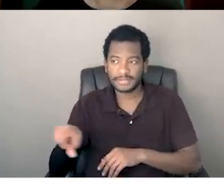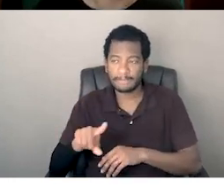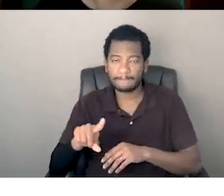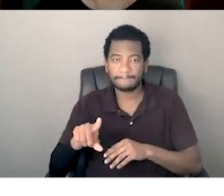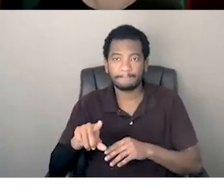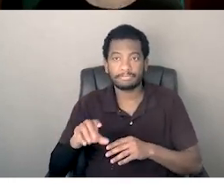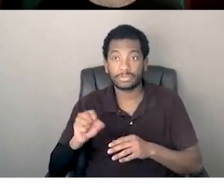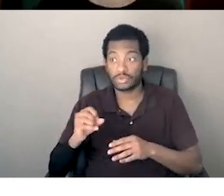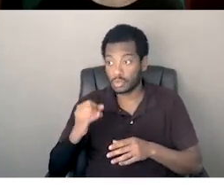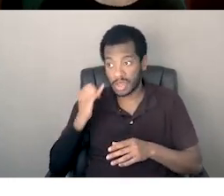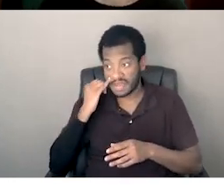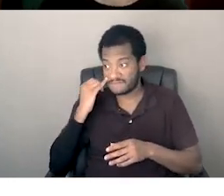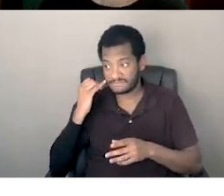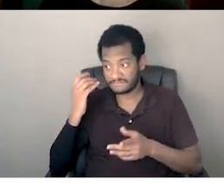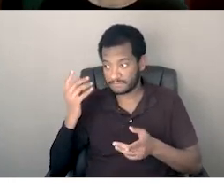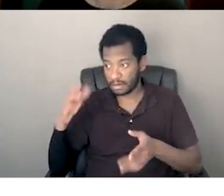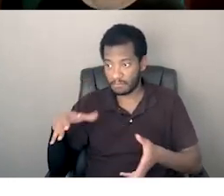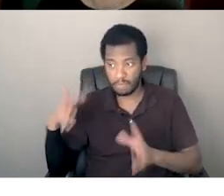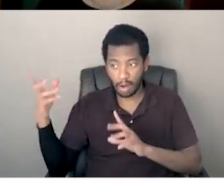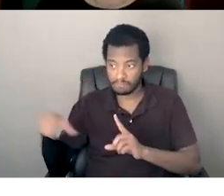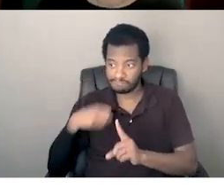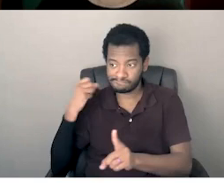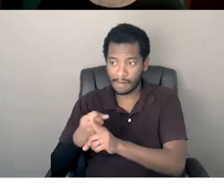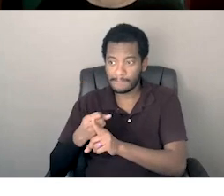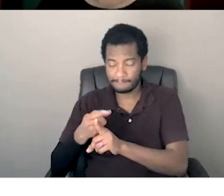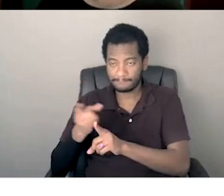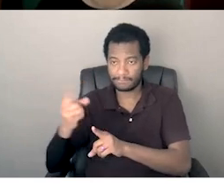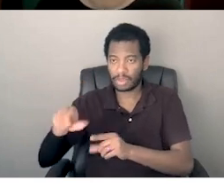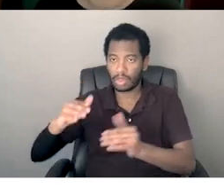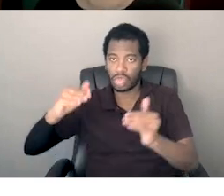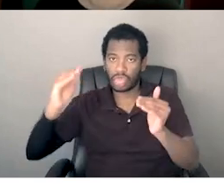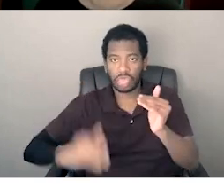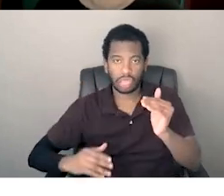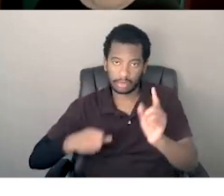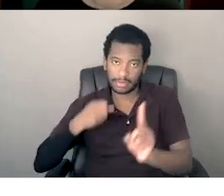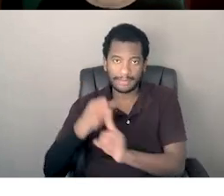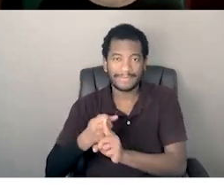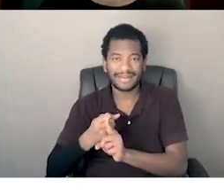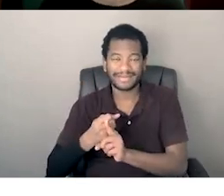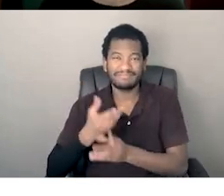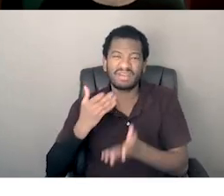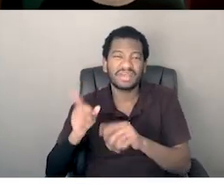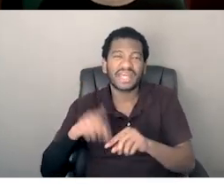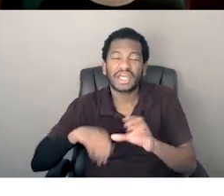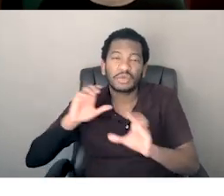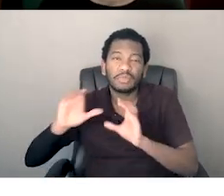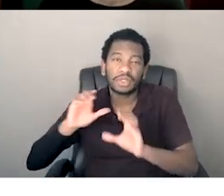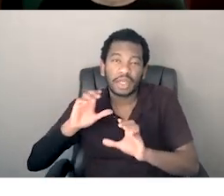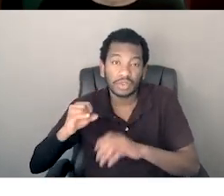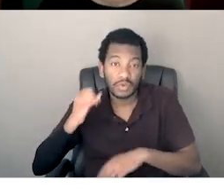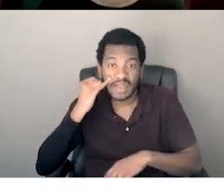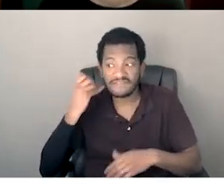when disaster hits, they are disproportionately affected and may not be able to communicate. So if there can be low barrier